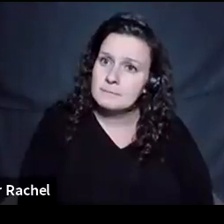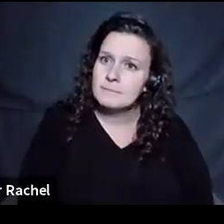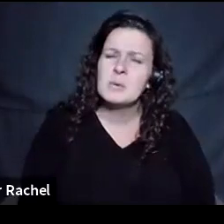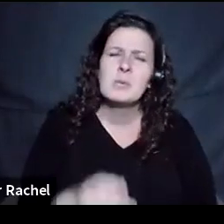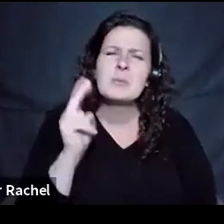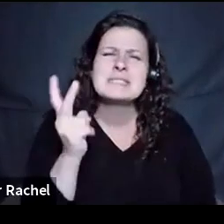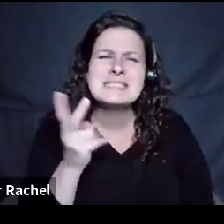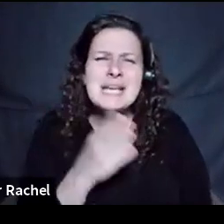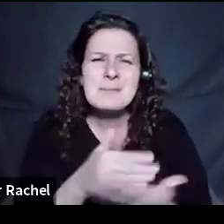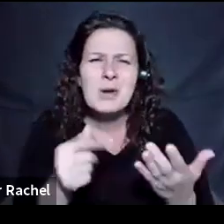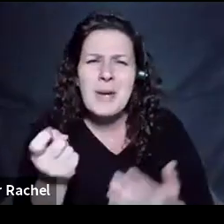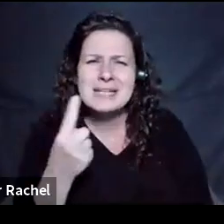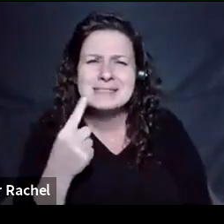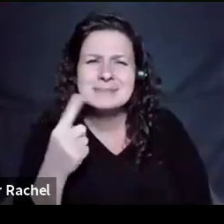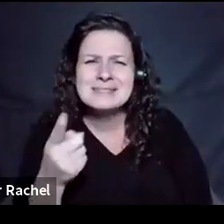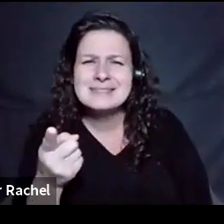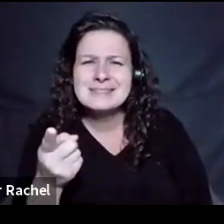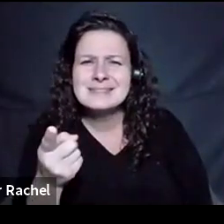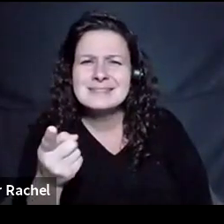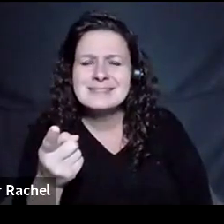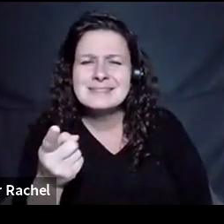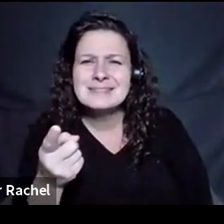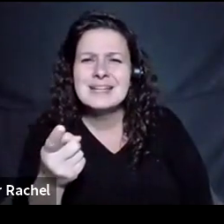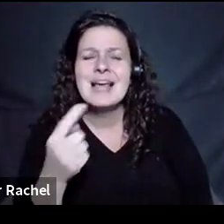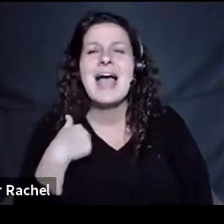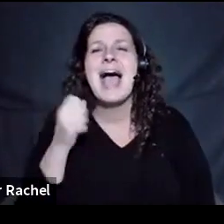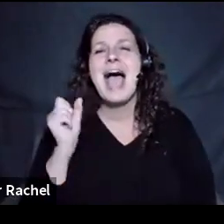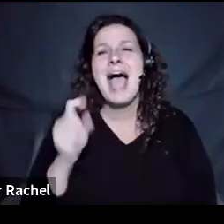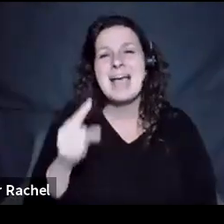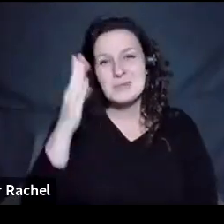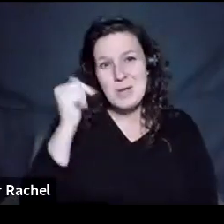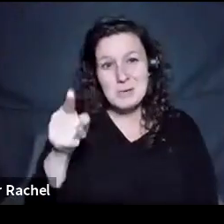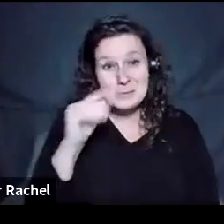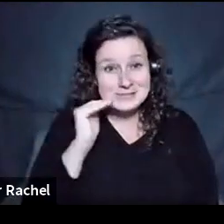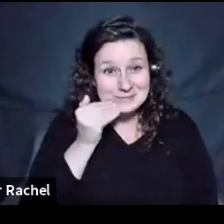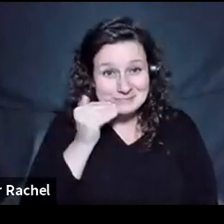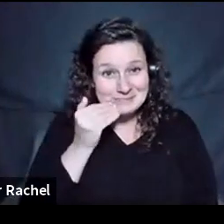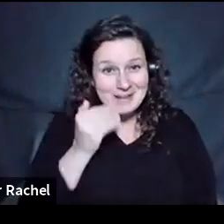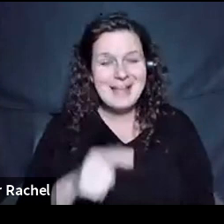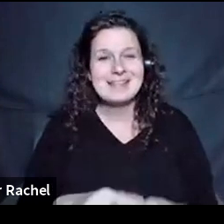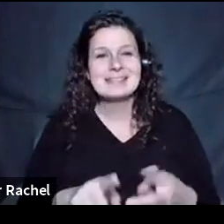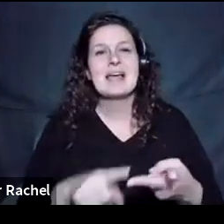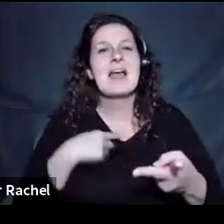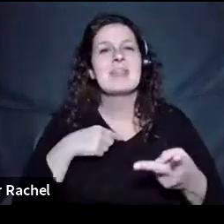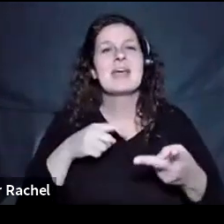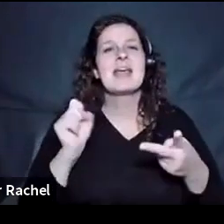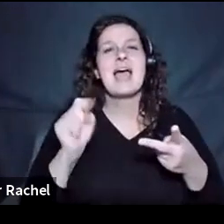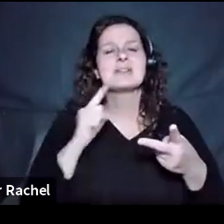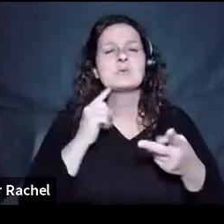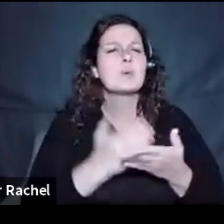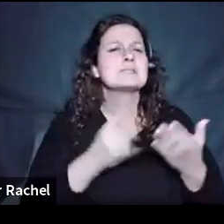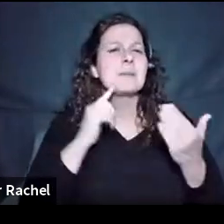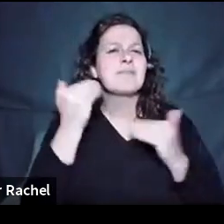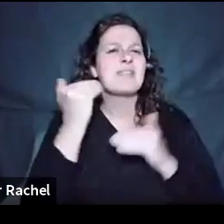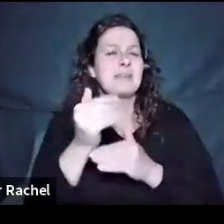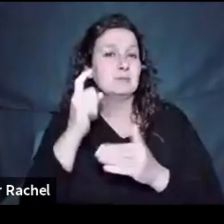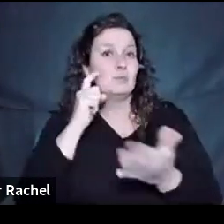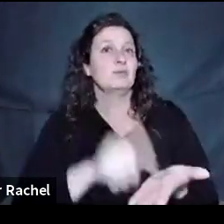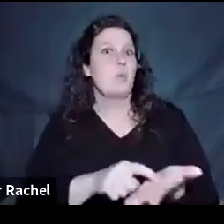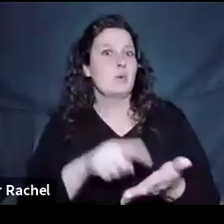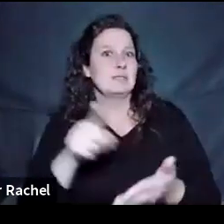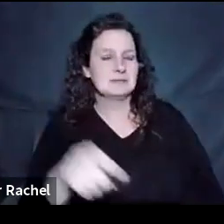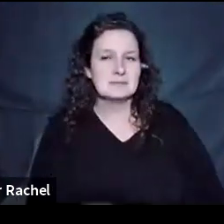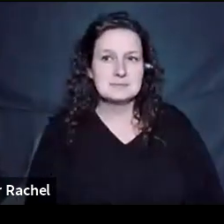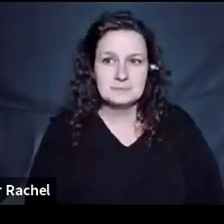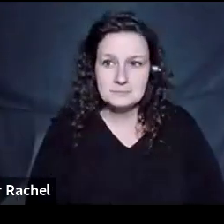part you asked me? Oh, I asked you why you were smiling and what some of the limits that you've run into have been.